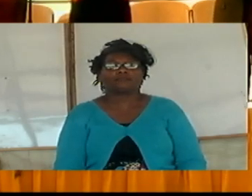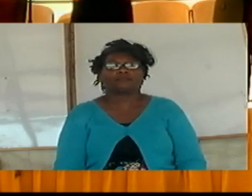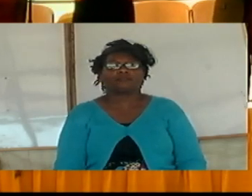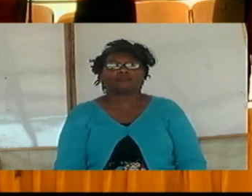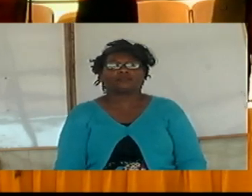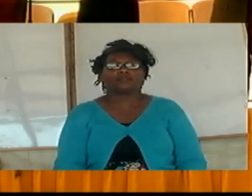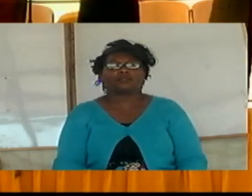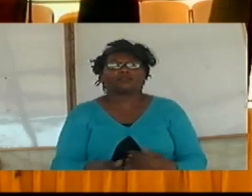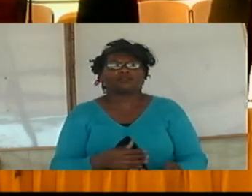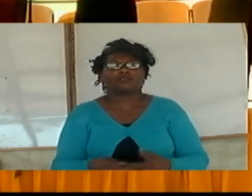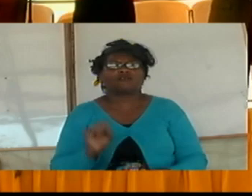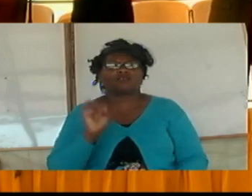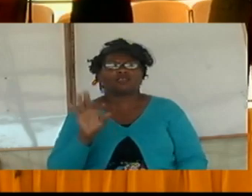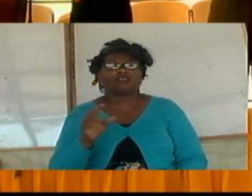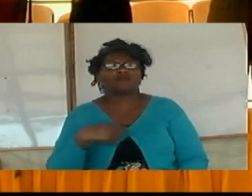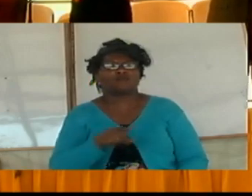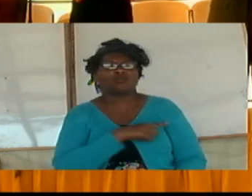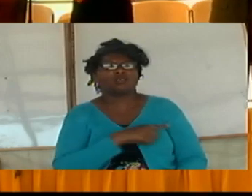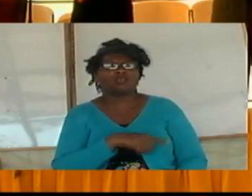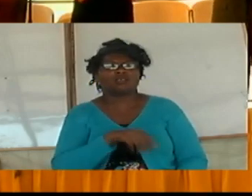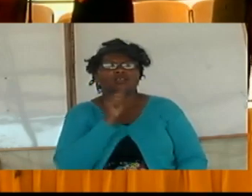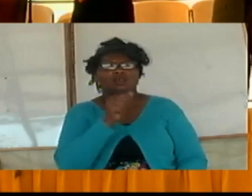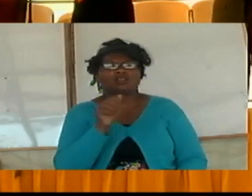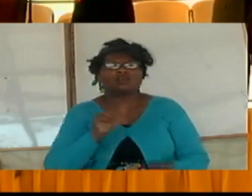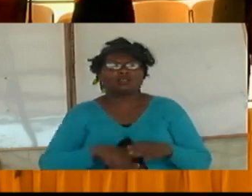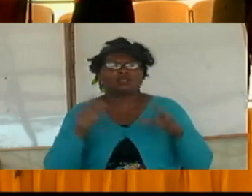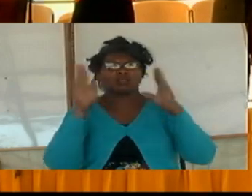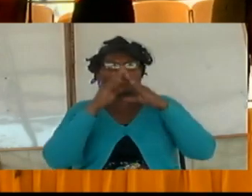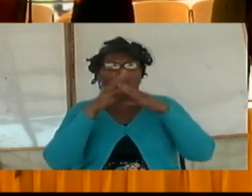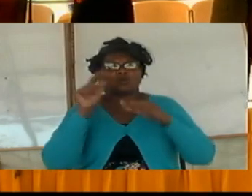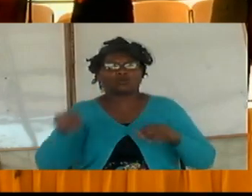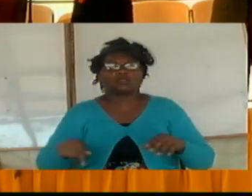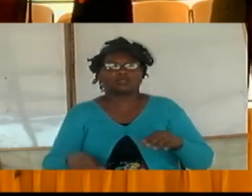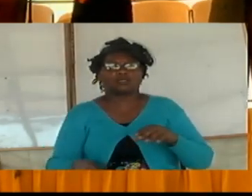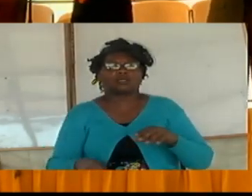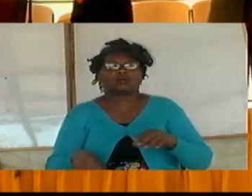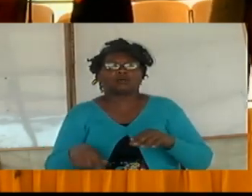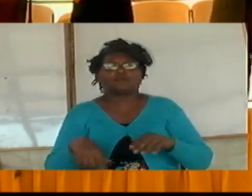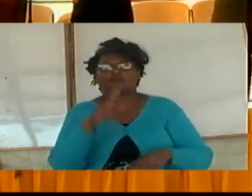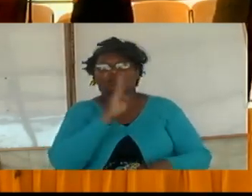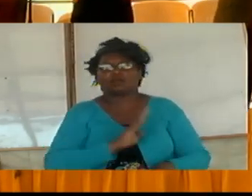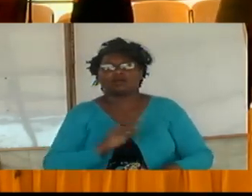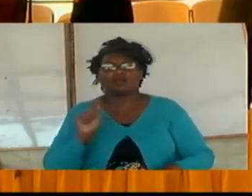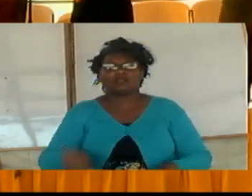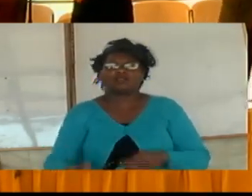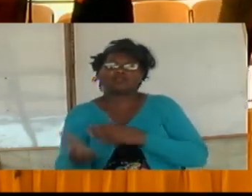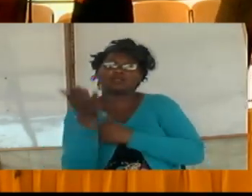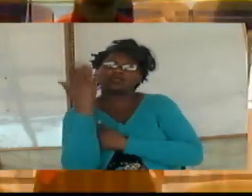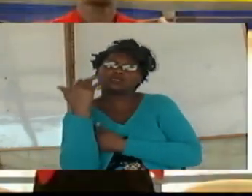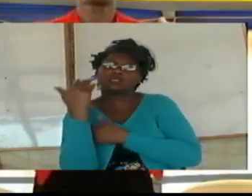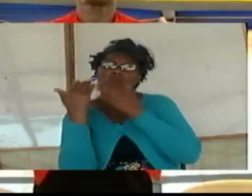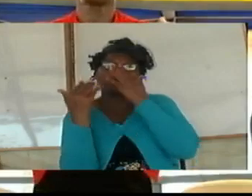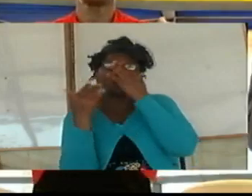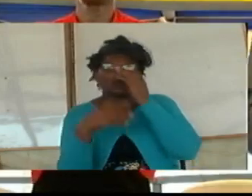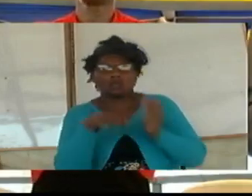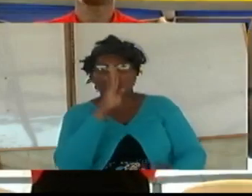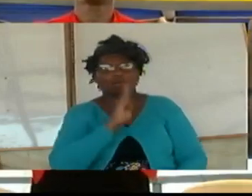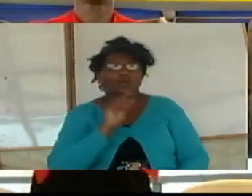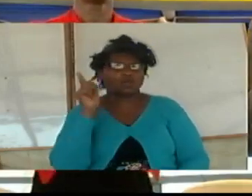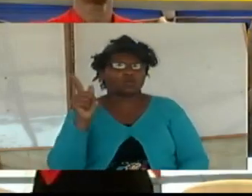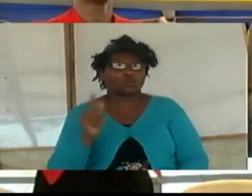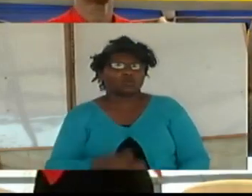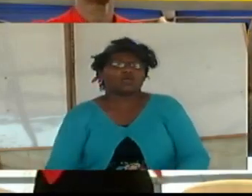word where we are. Amen. We know that the word of God is quick and it's powerful. I thank God for men who are able to study the word of God and